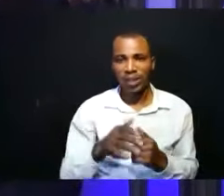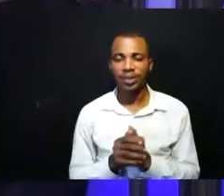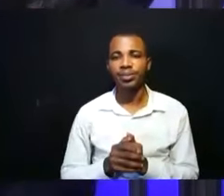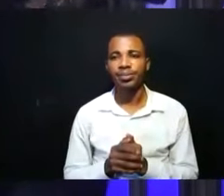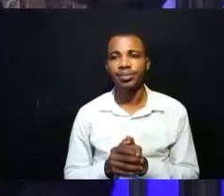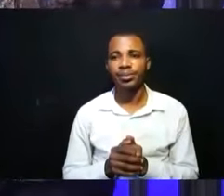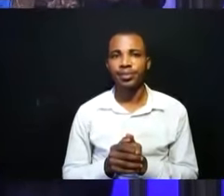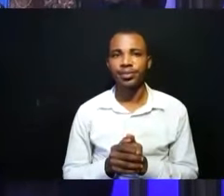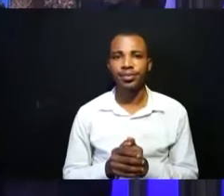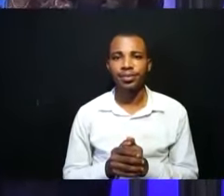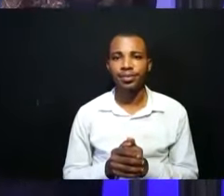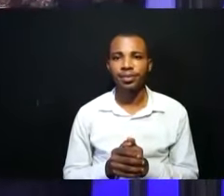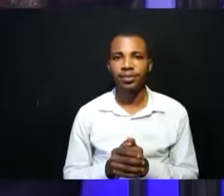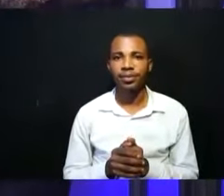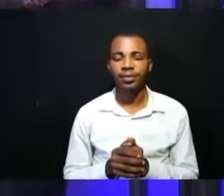change.